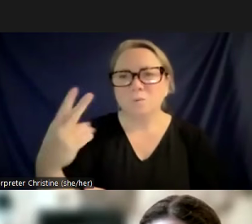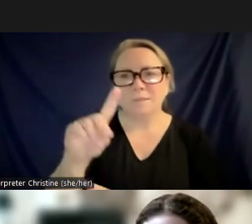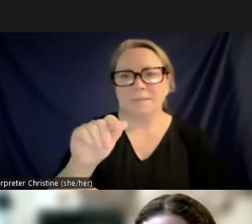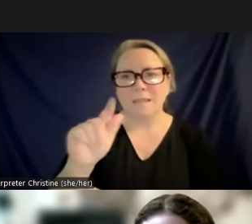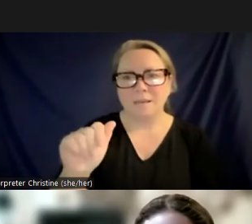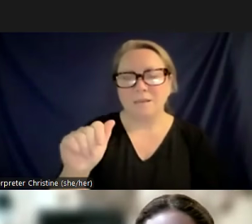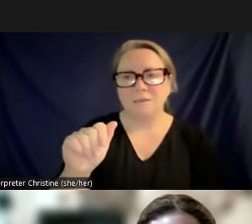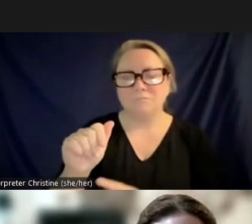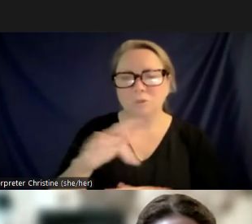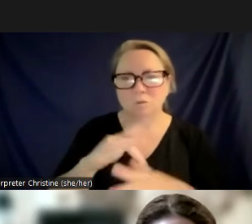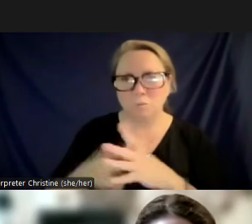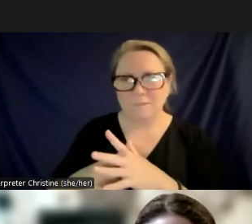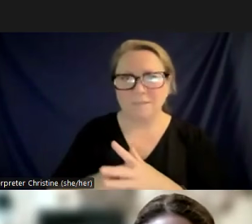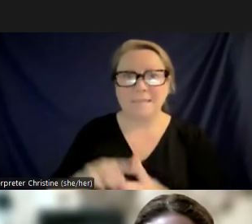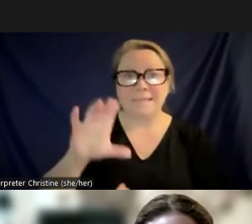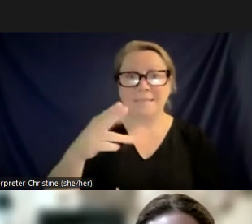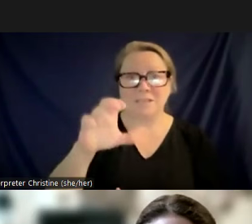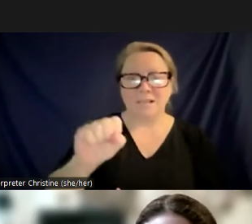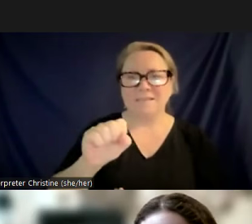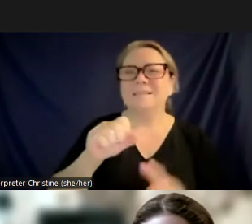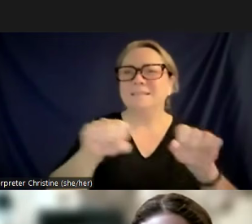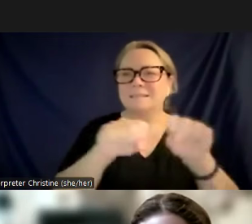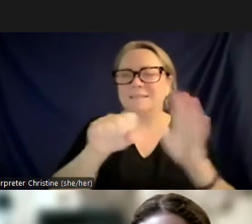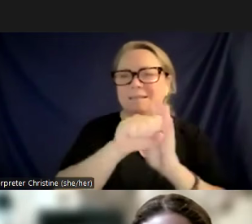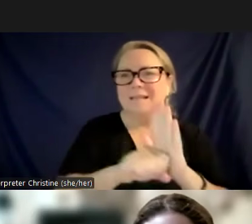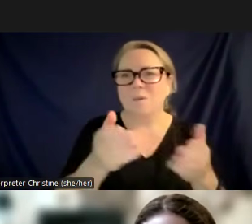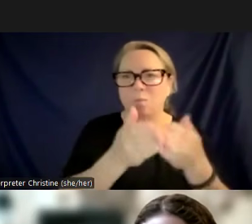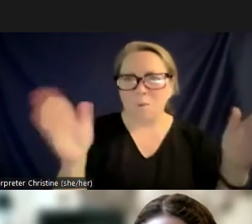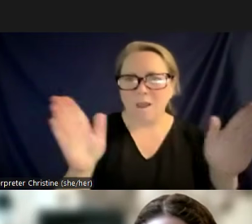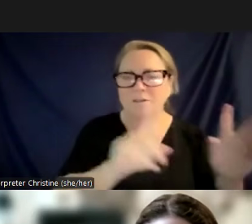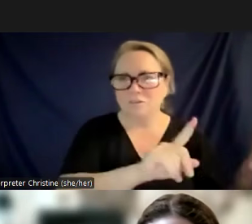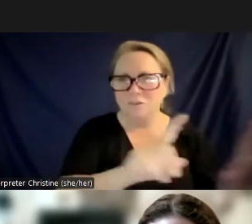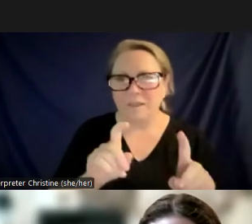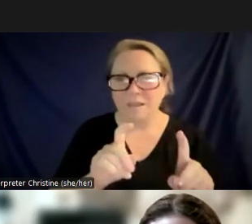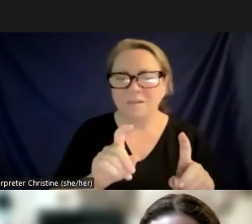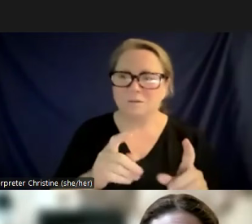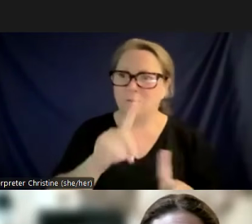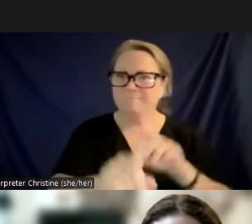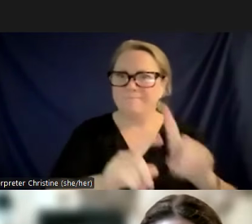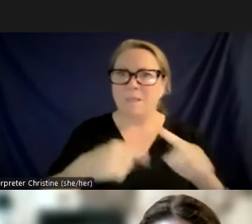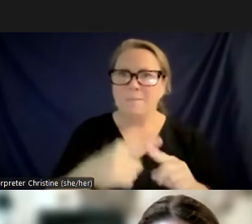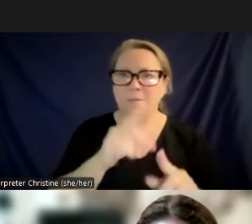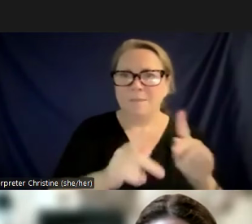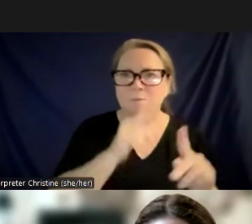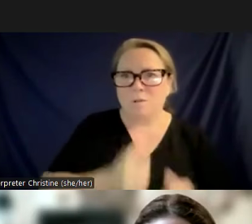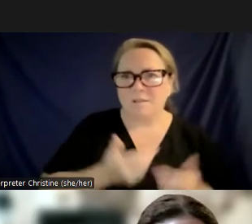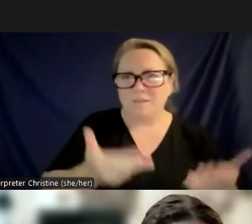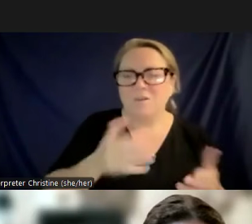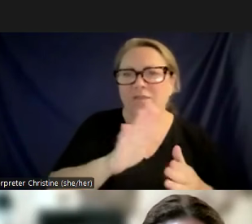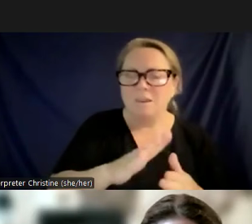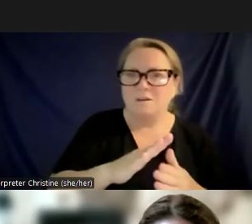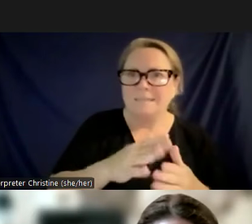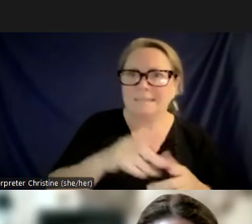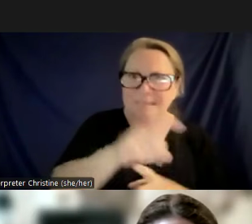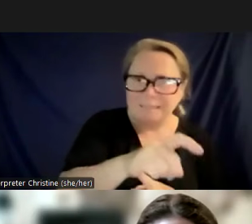statewide survey, or CHES, that gathers information on residents' most pressing needs, and the qualitative data, or